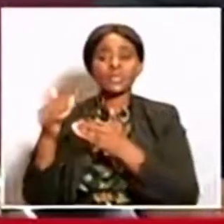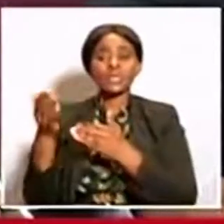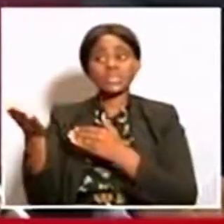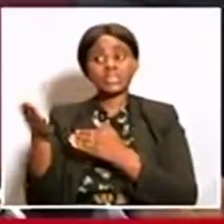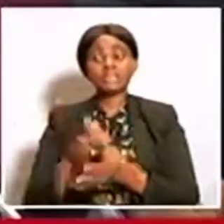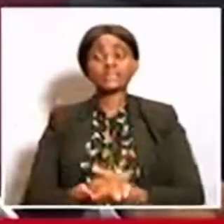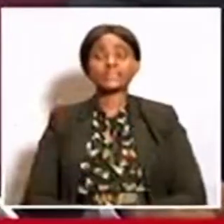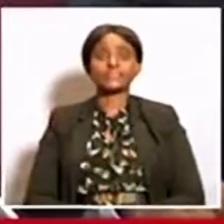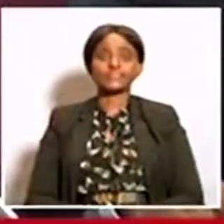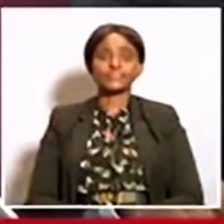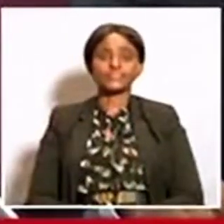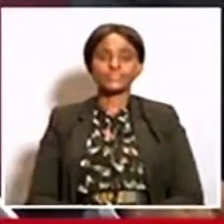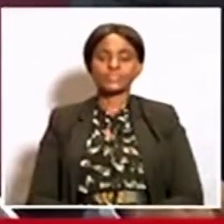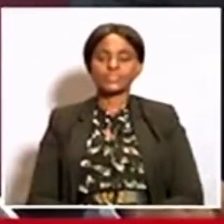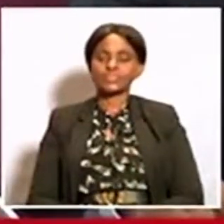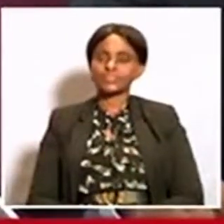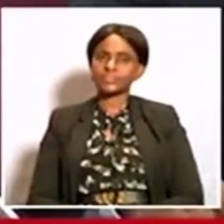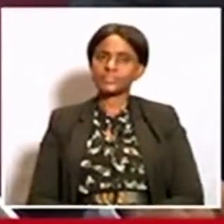When?